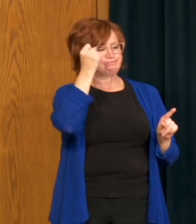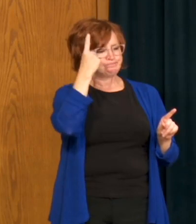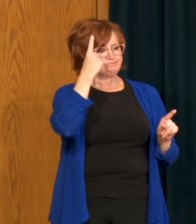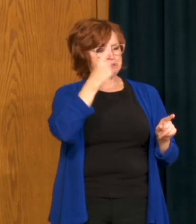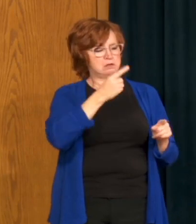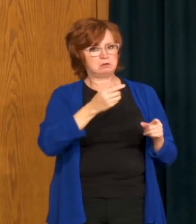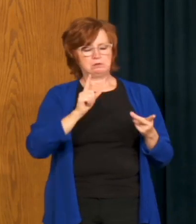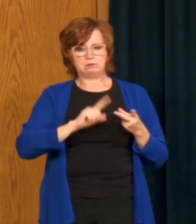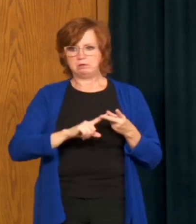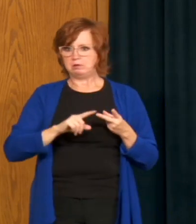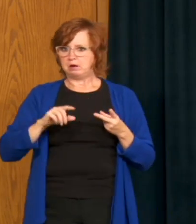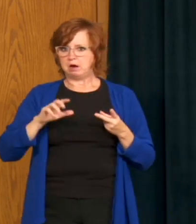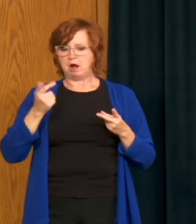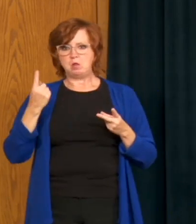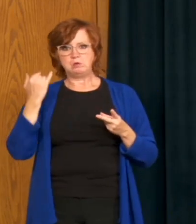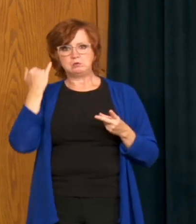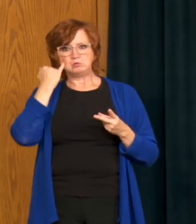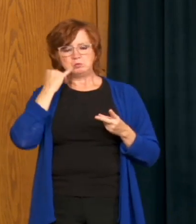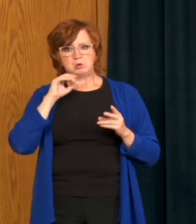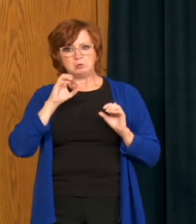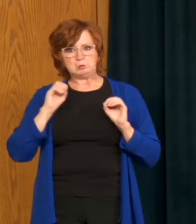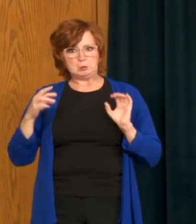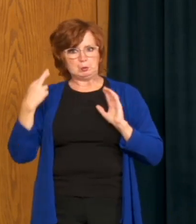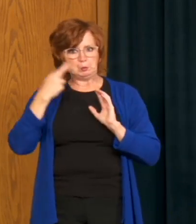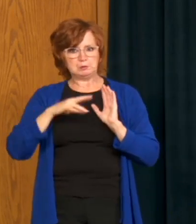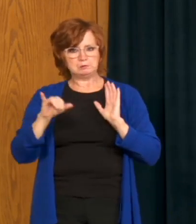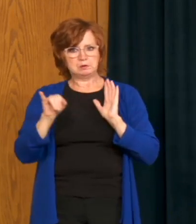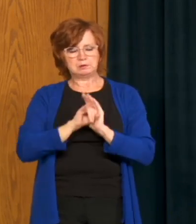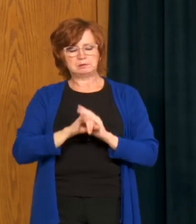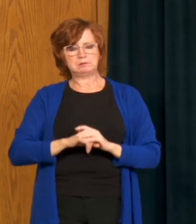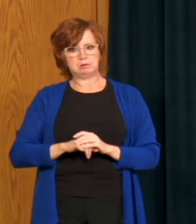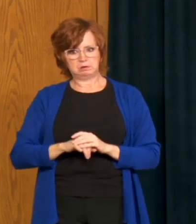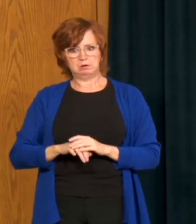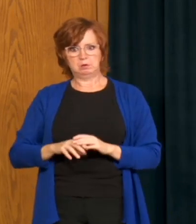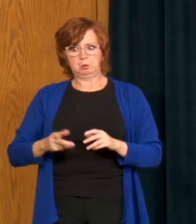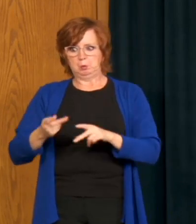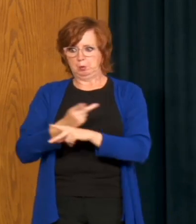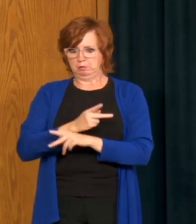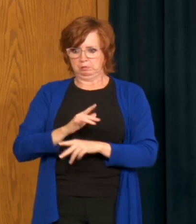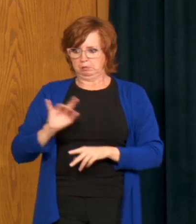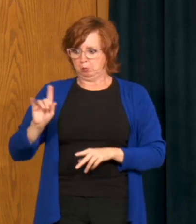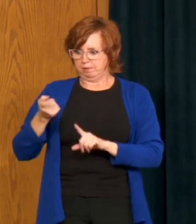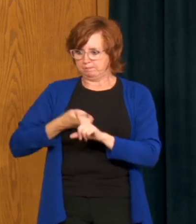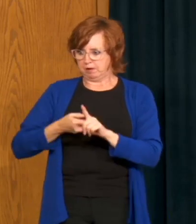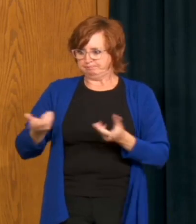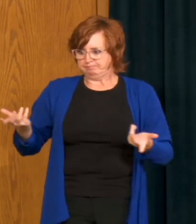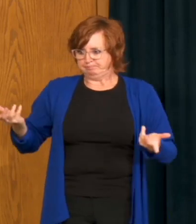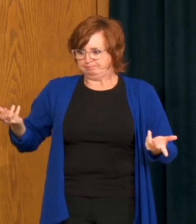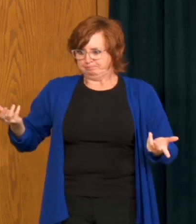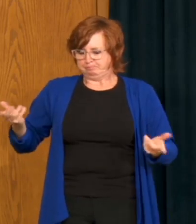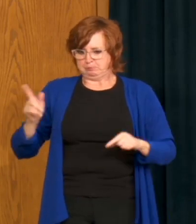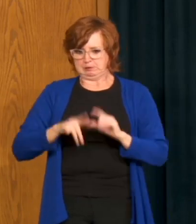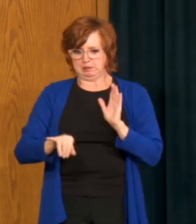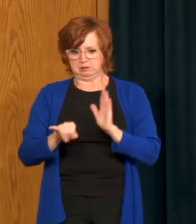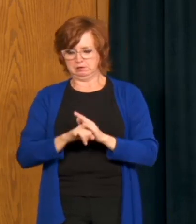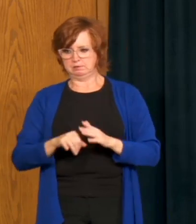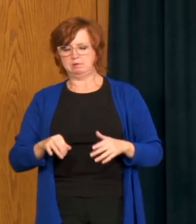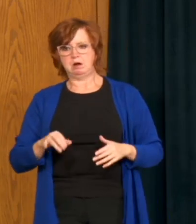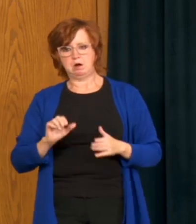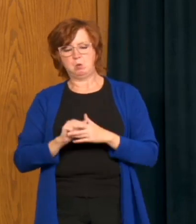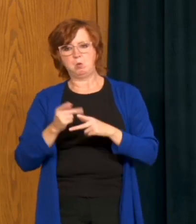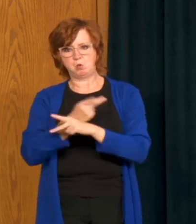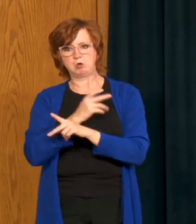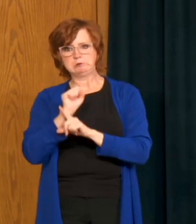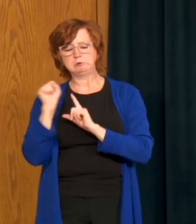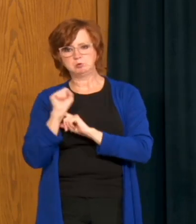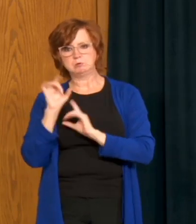community of 60,000, which expands by several thousands over summer. When we saw 6 hospitalizations after